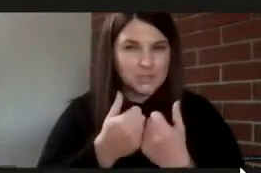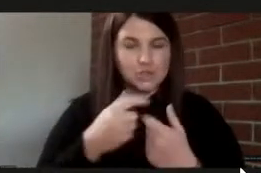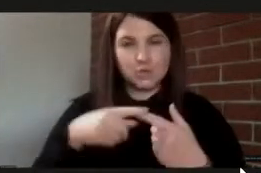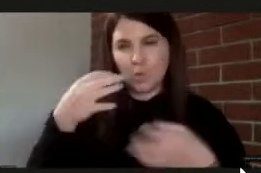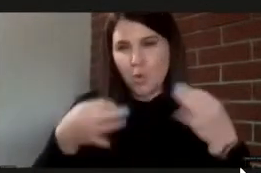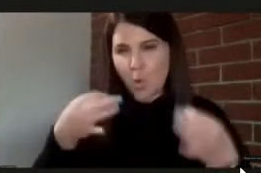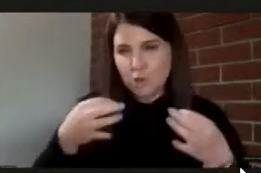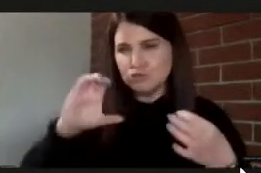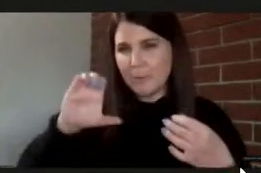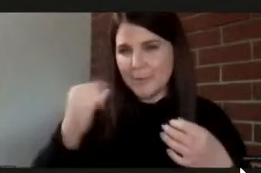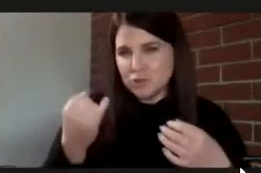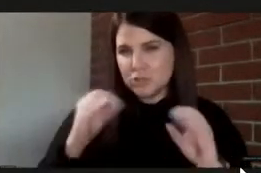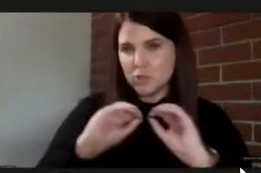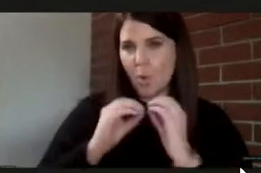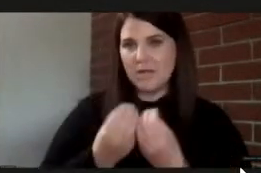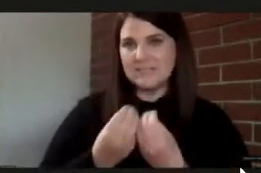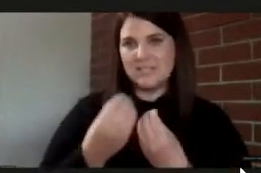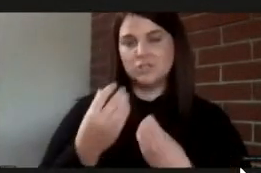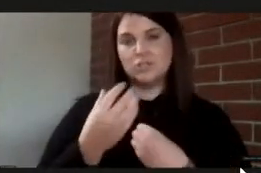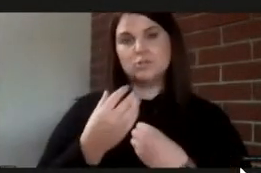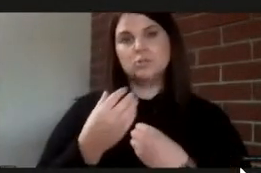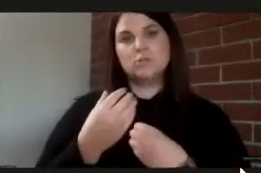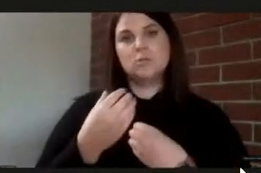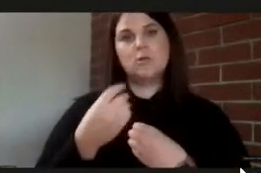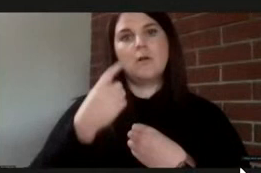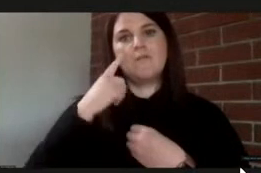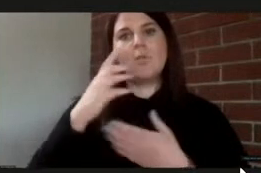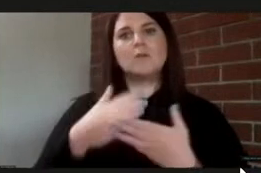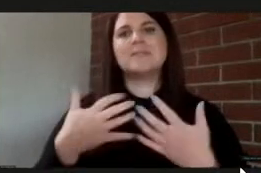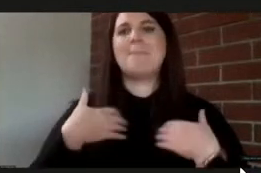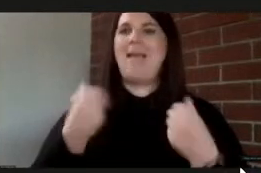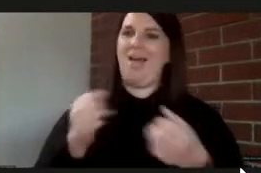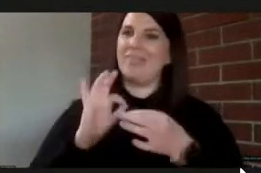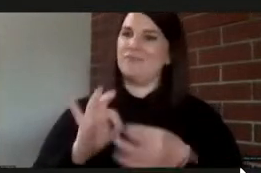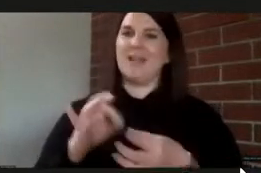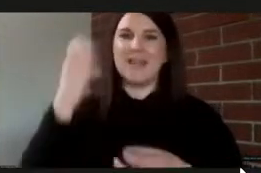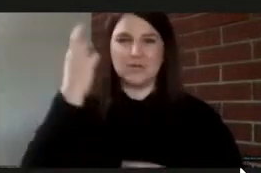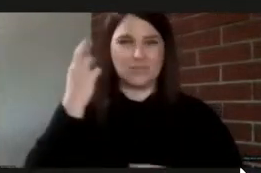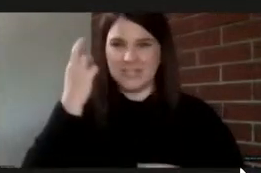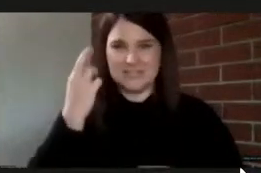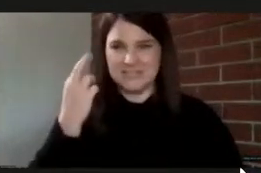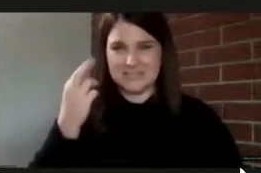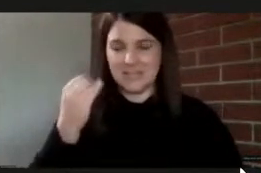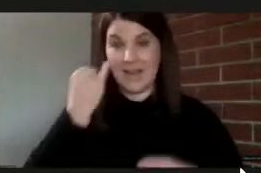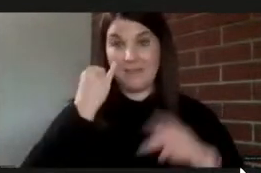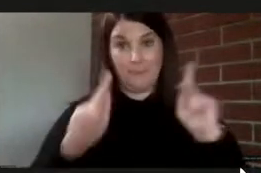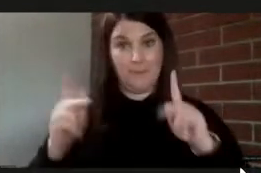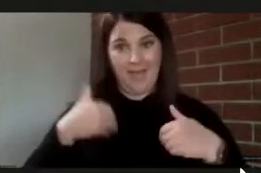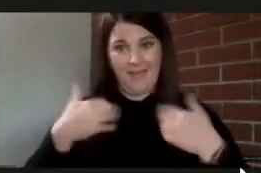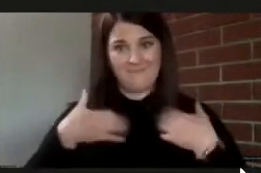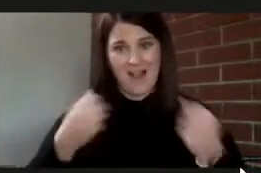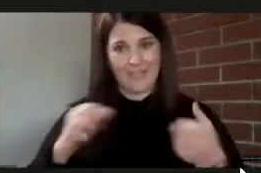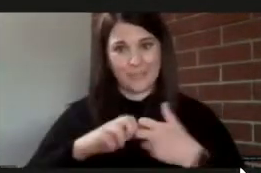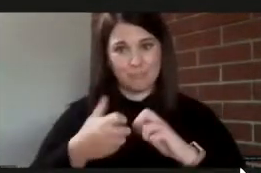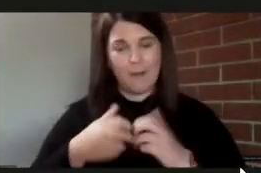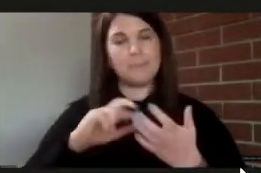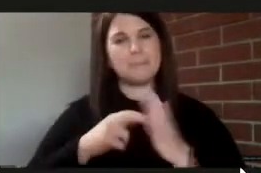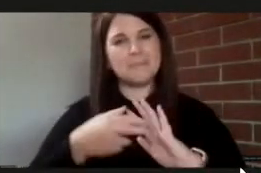criminal justice organizations and entities for some health-related reasons. If people have health problems, they need health